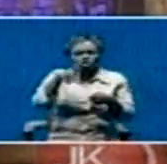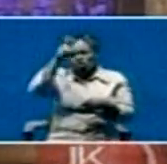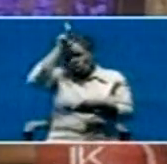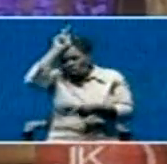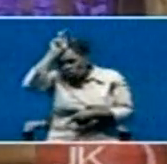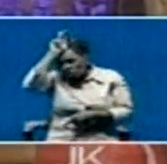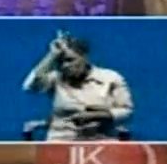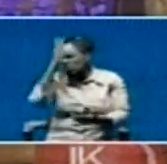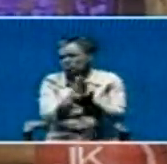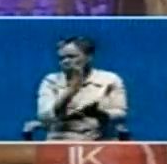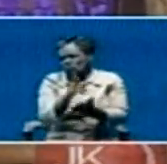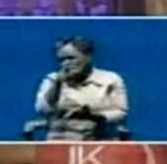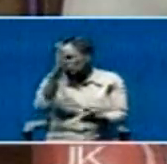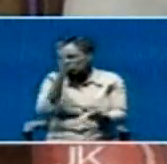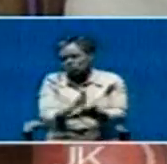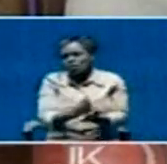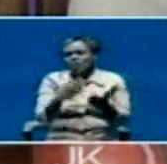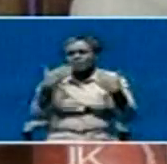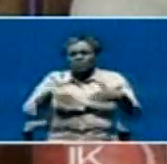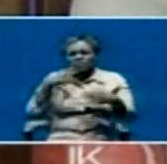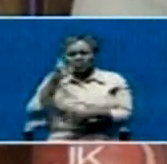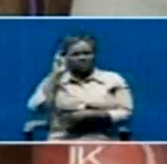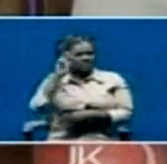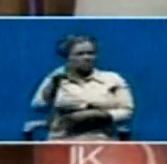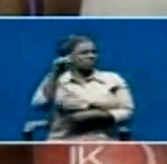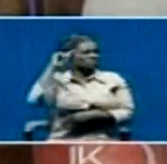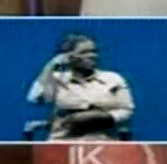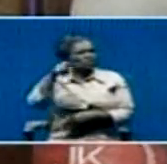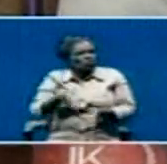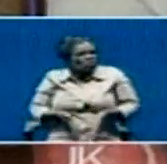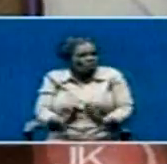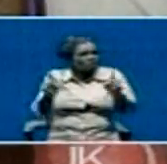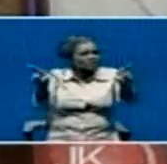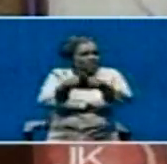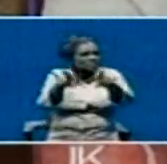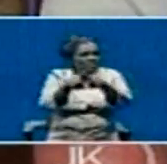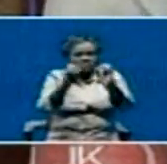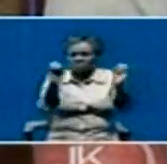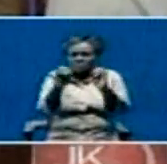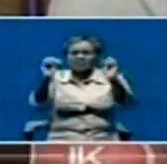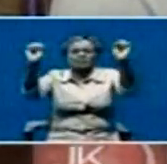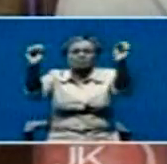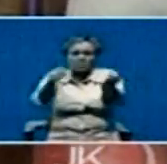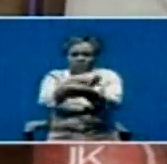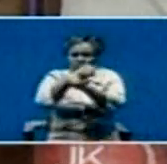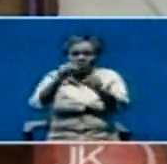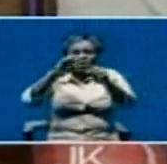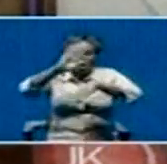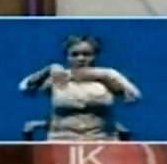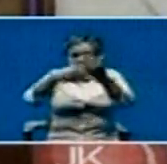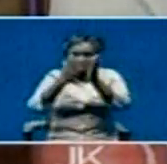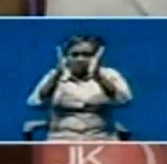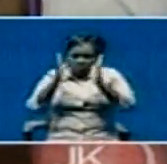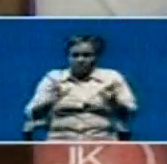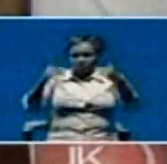Yes. Come on, dog. You can't. Well, you know, people normally look at you and they think that you were born the way you are. And that's impossible. Every successful person has a